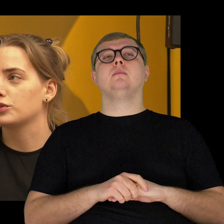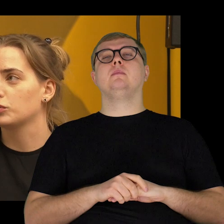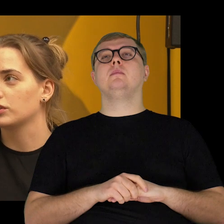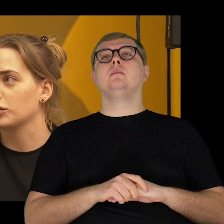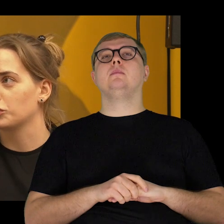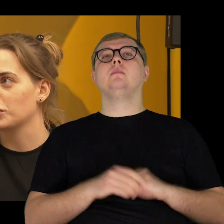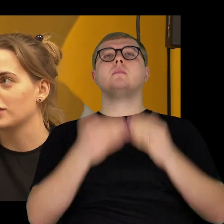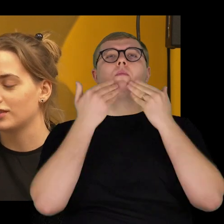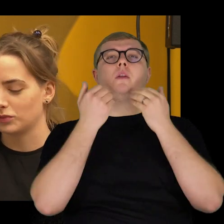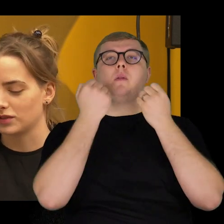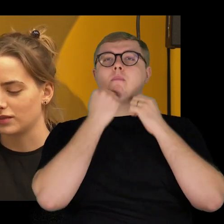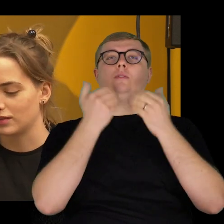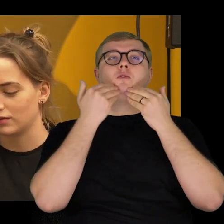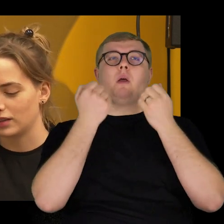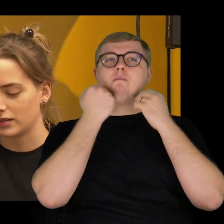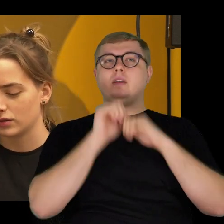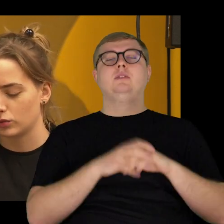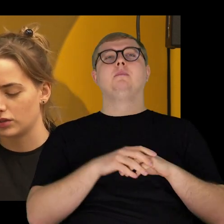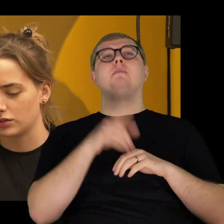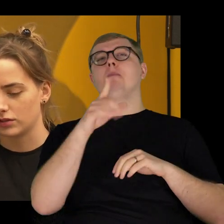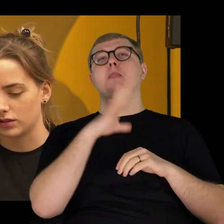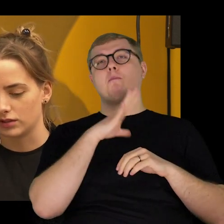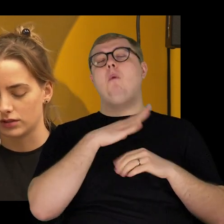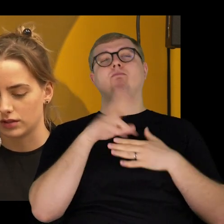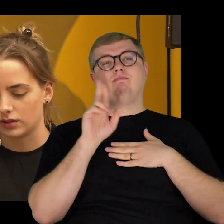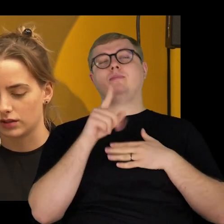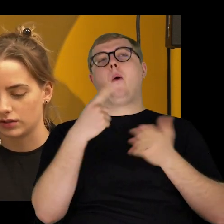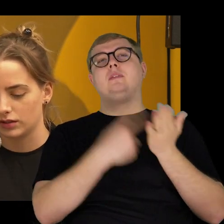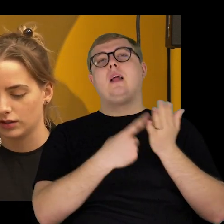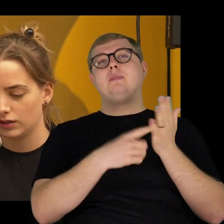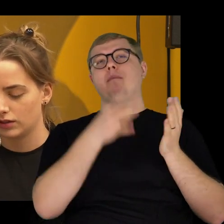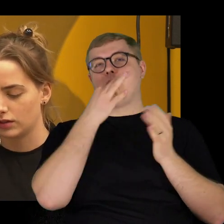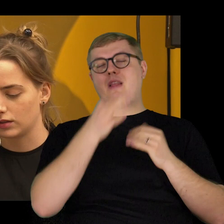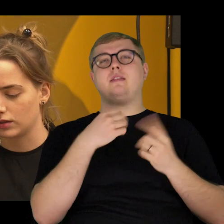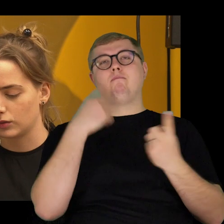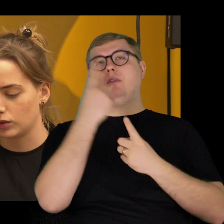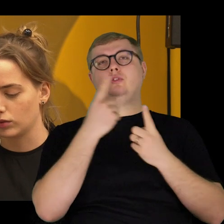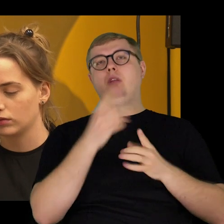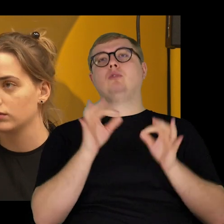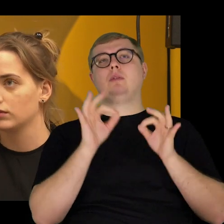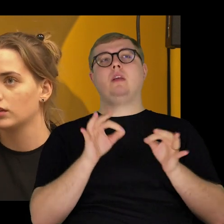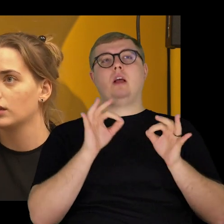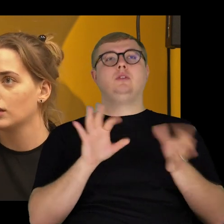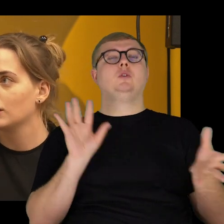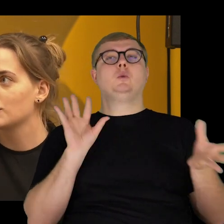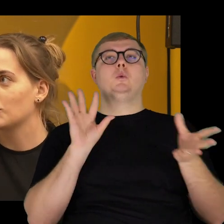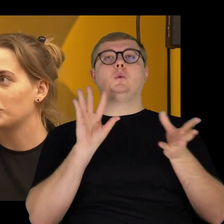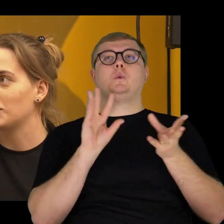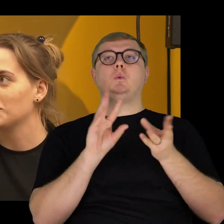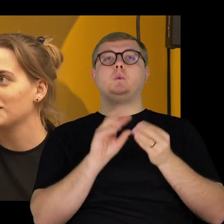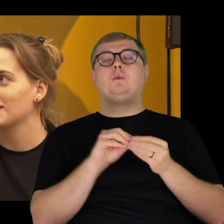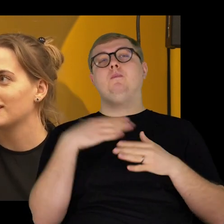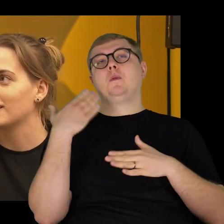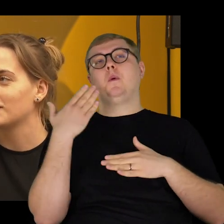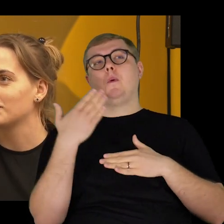Thank you so much. I promised it was the last question, and I think we will stop